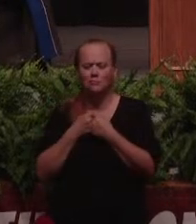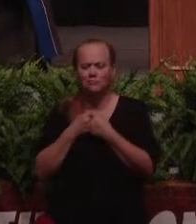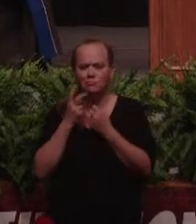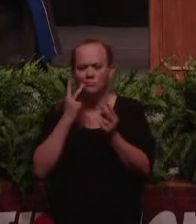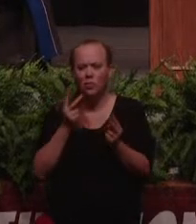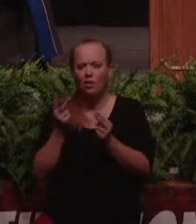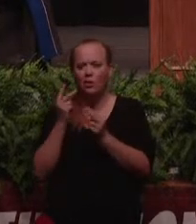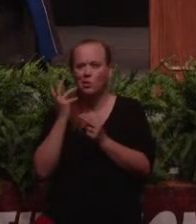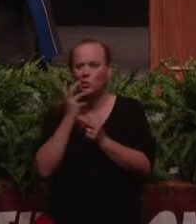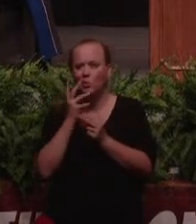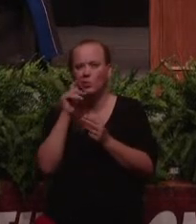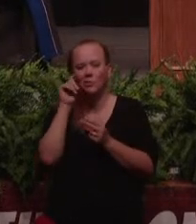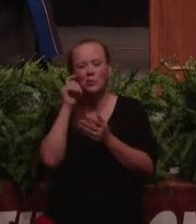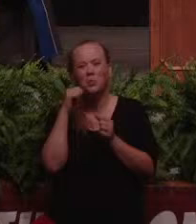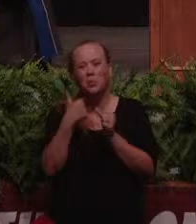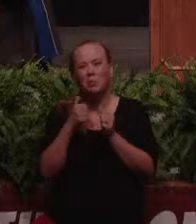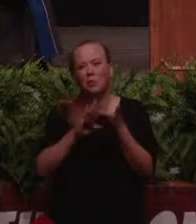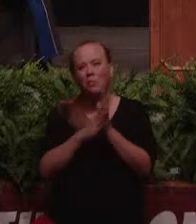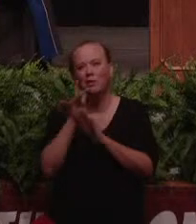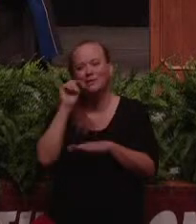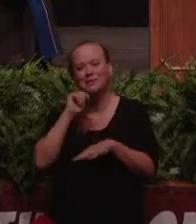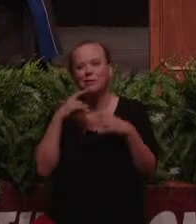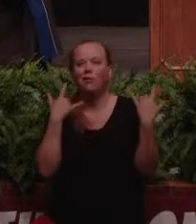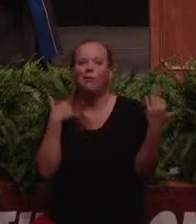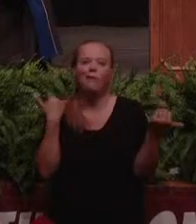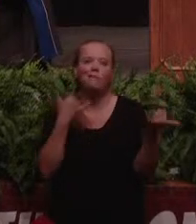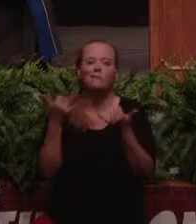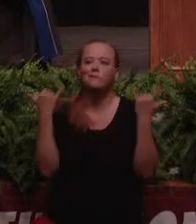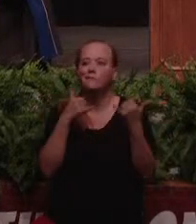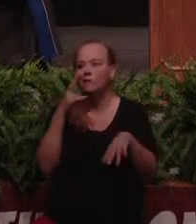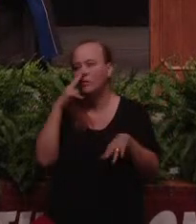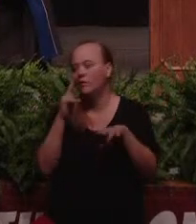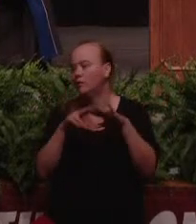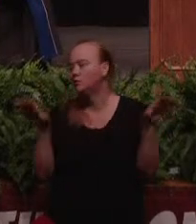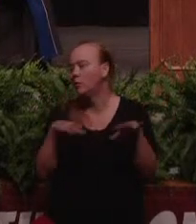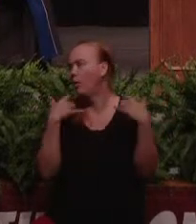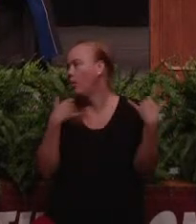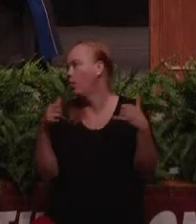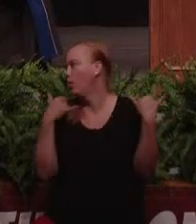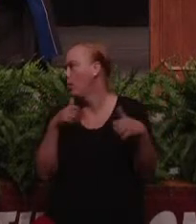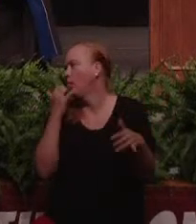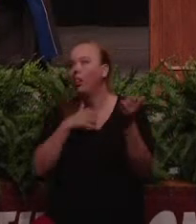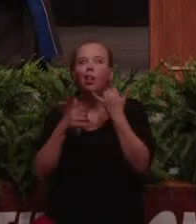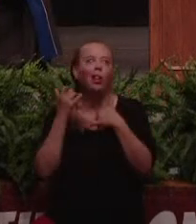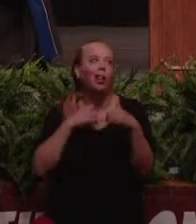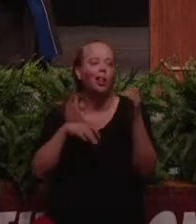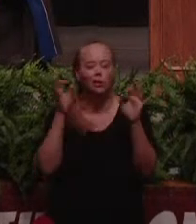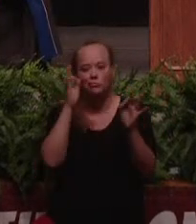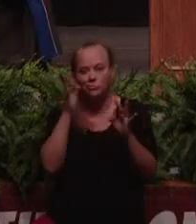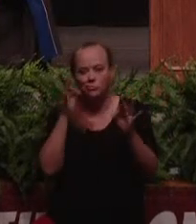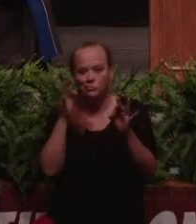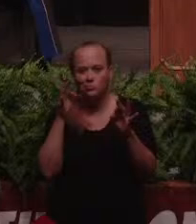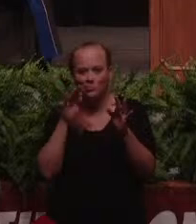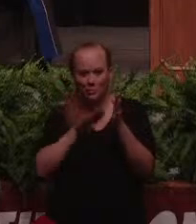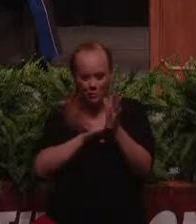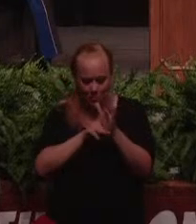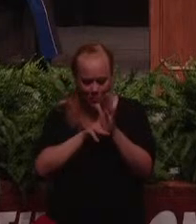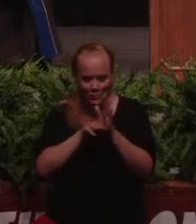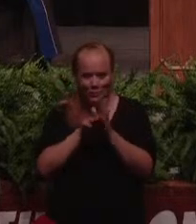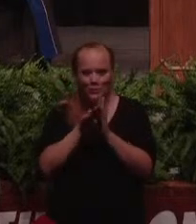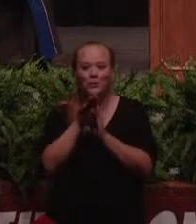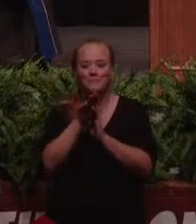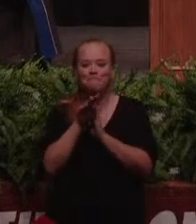remembering the beauty of teenage life, having fun, being reckless, making mistakes, and maturing.